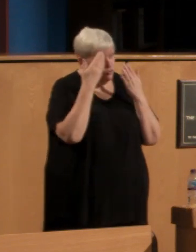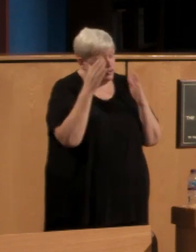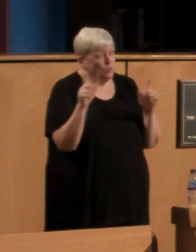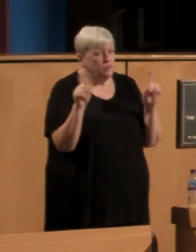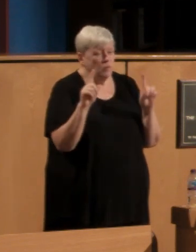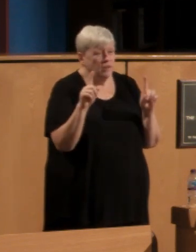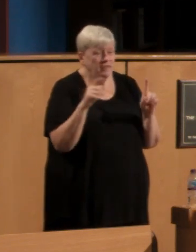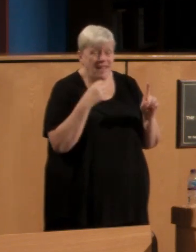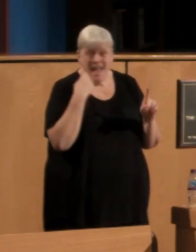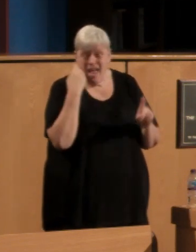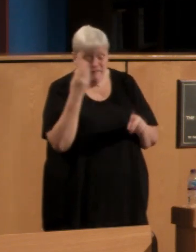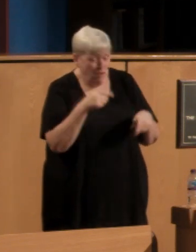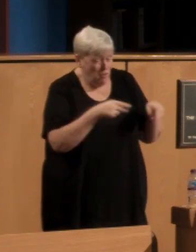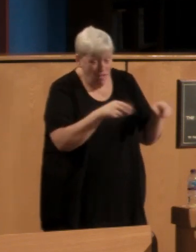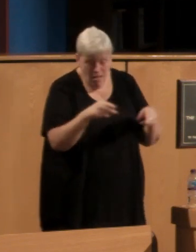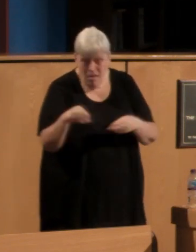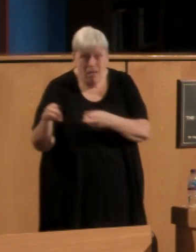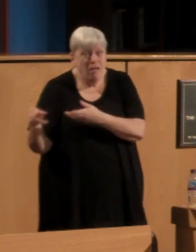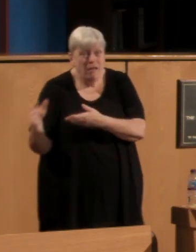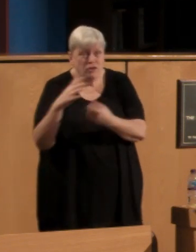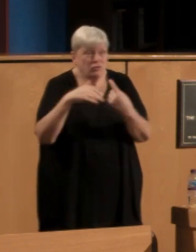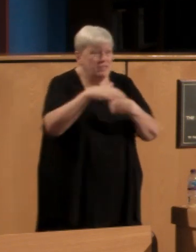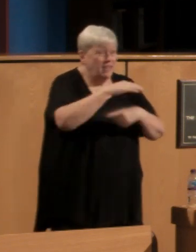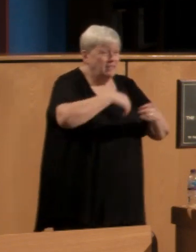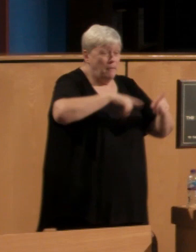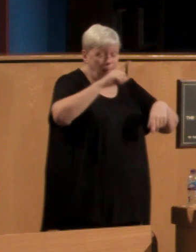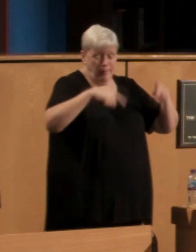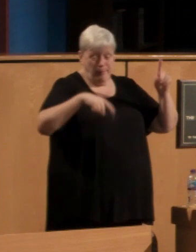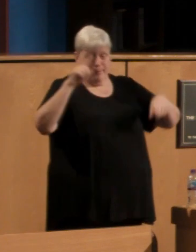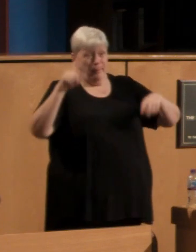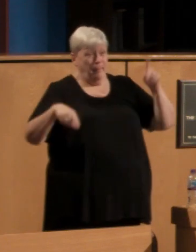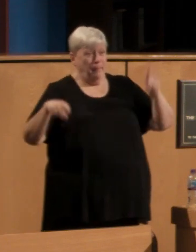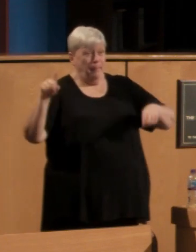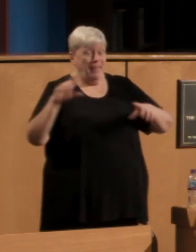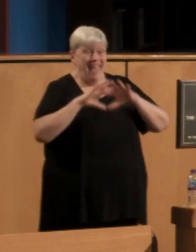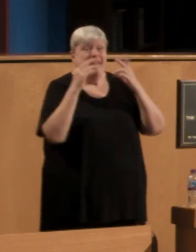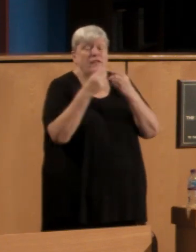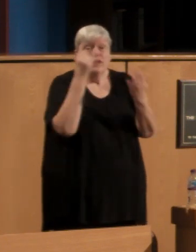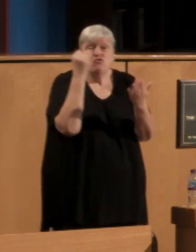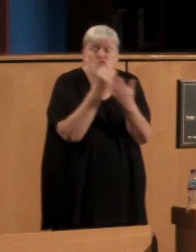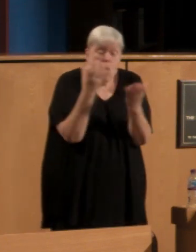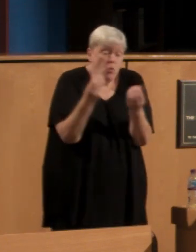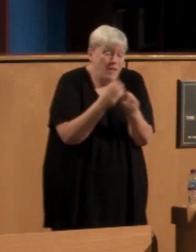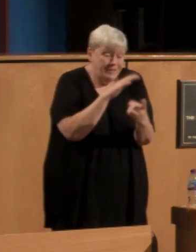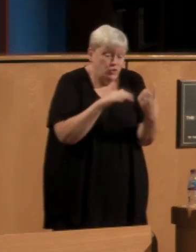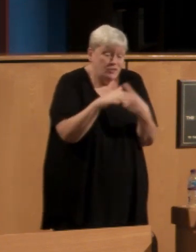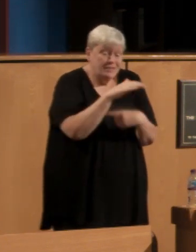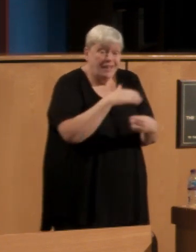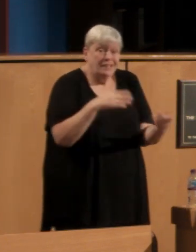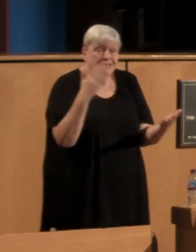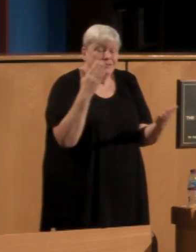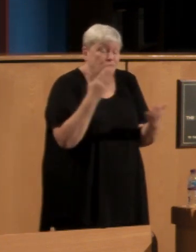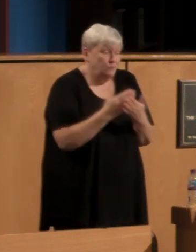every genre, society, and in that sense reflects all the things that are wrong with society, and they are quite pronounced in